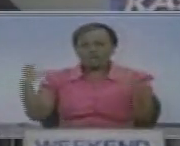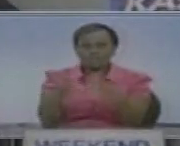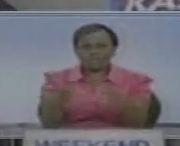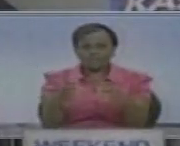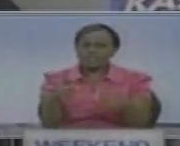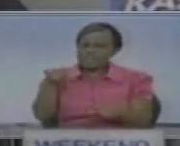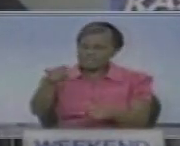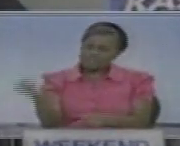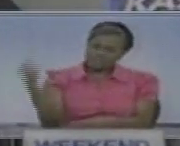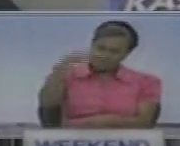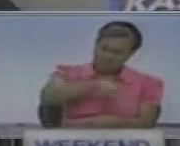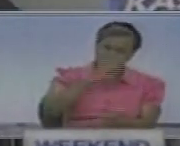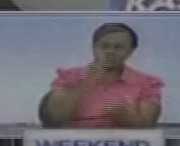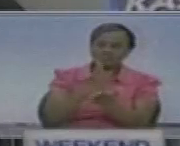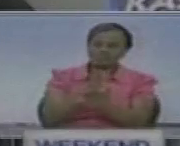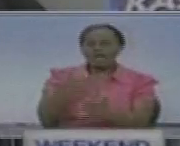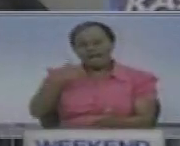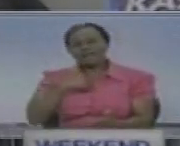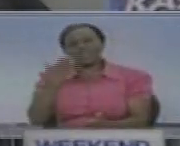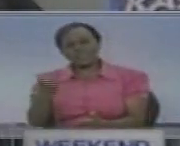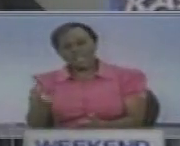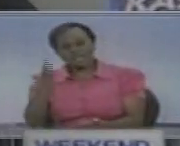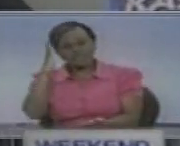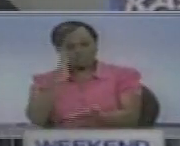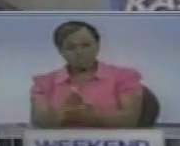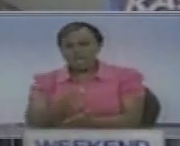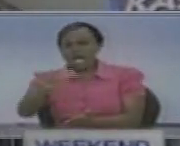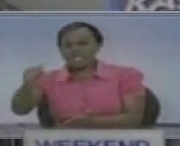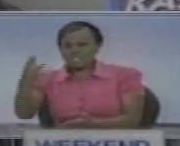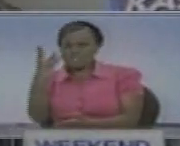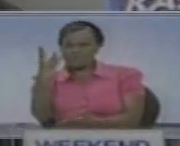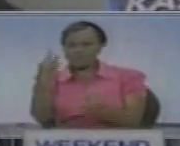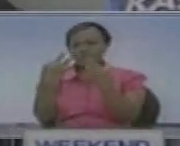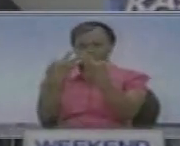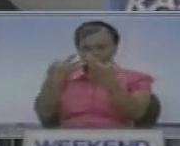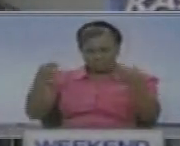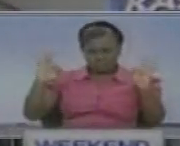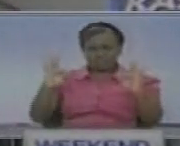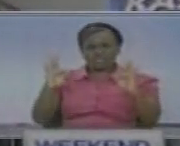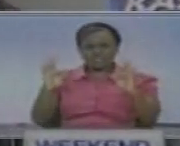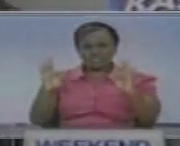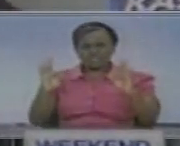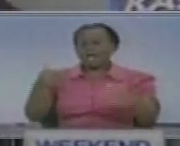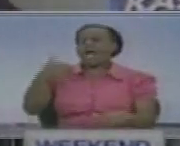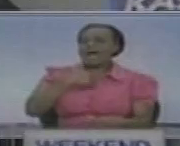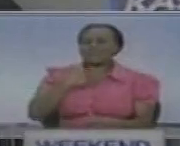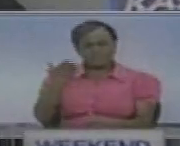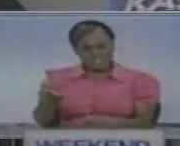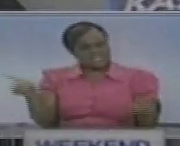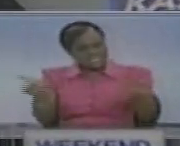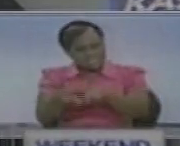they came here. And yes, we hosted them. And then the other four were released later on to us as well. And yes, we hosted them as